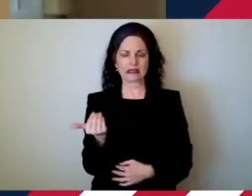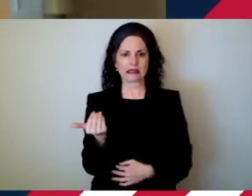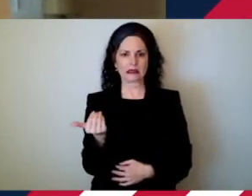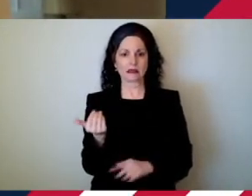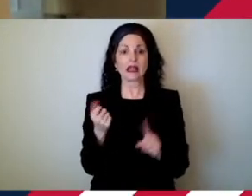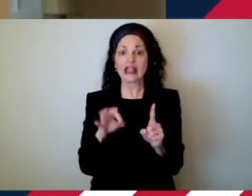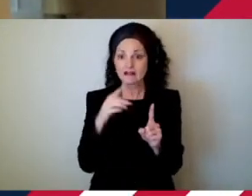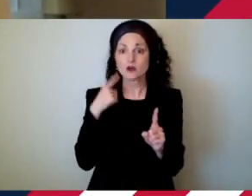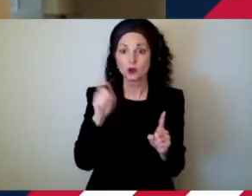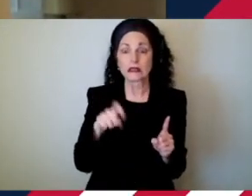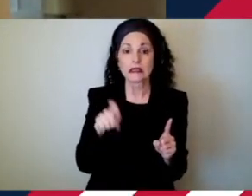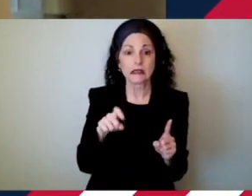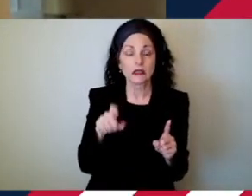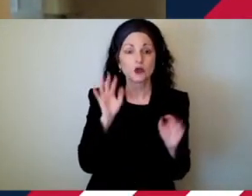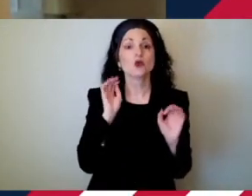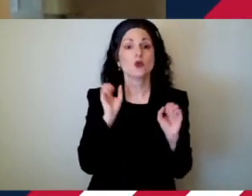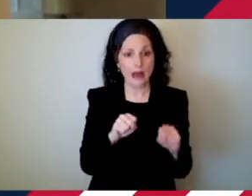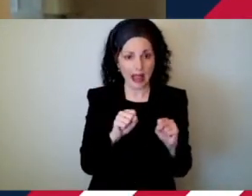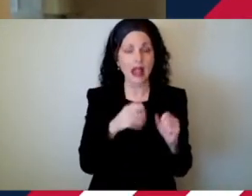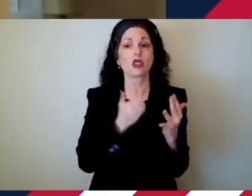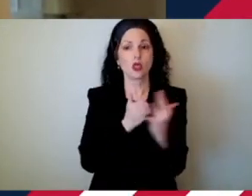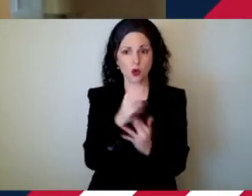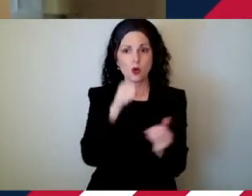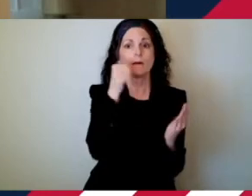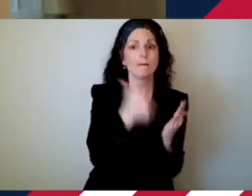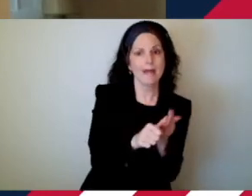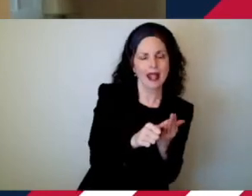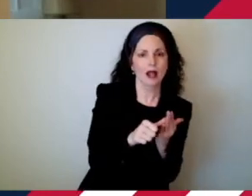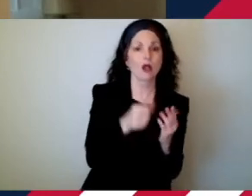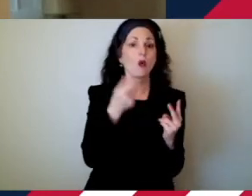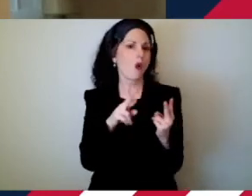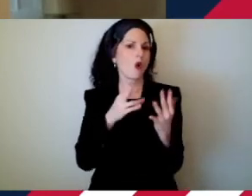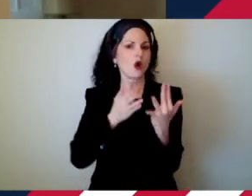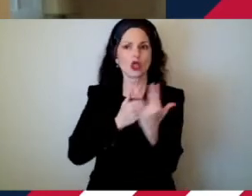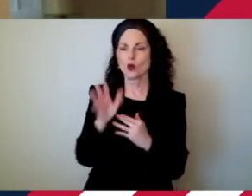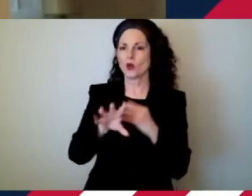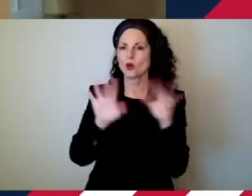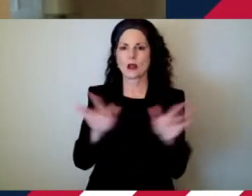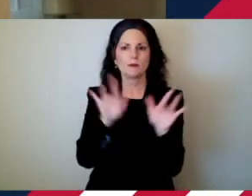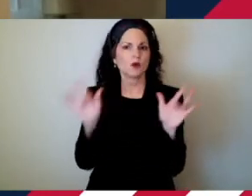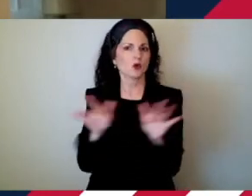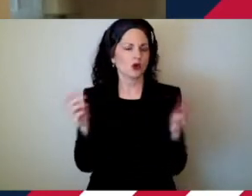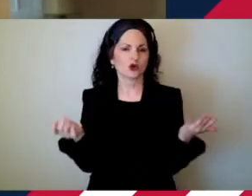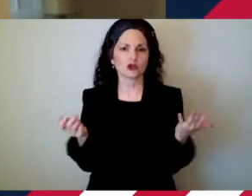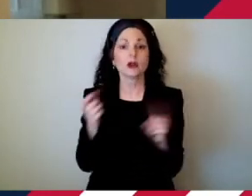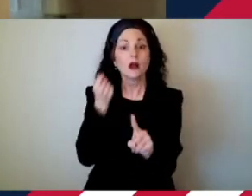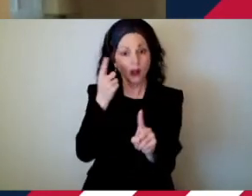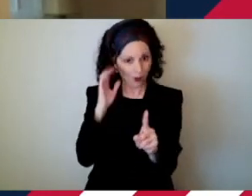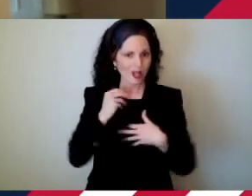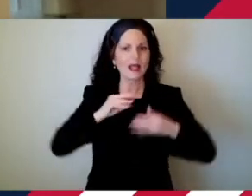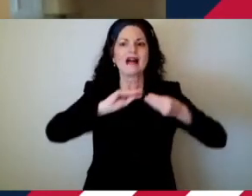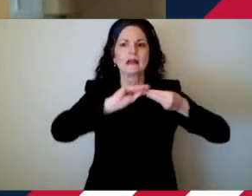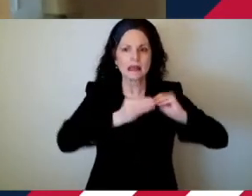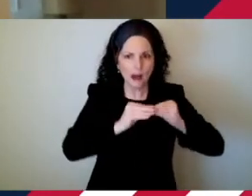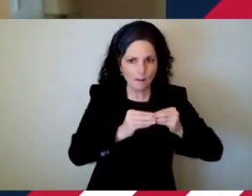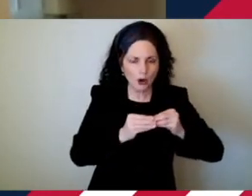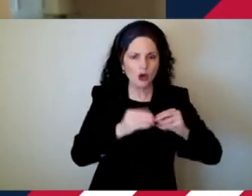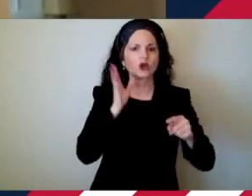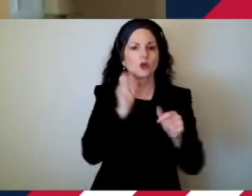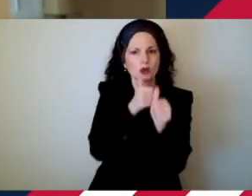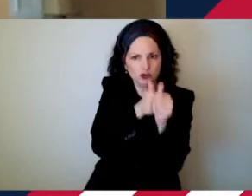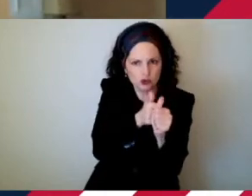be available. The ballots will be individualized with serial numbers and tracking to prevent disruption.